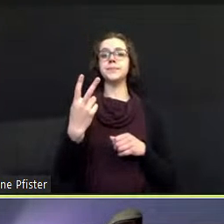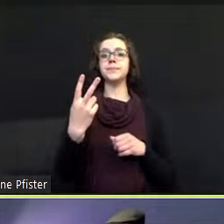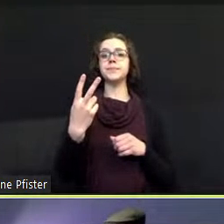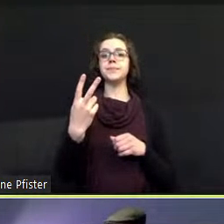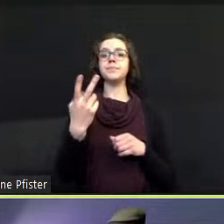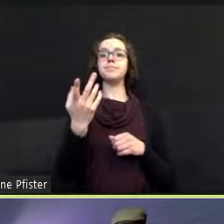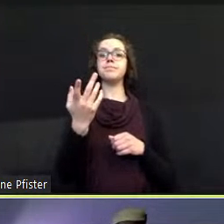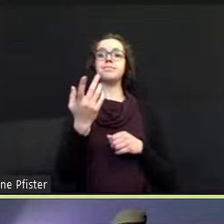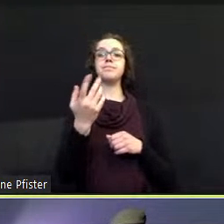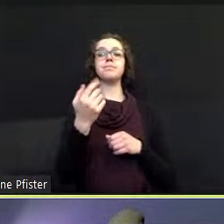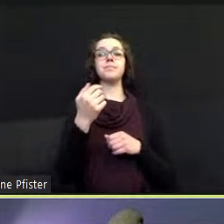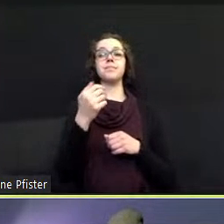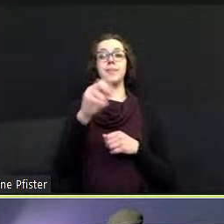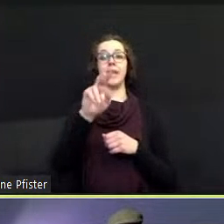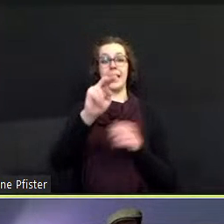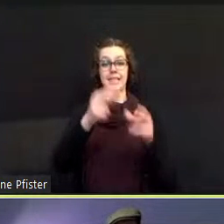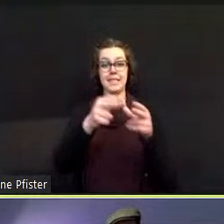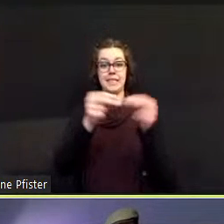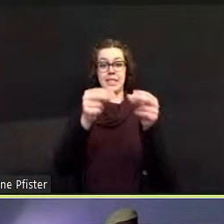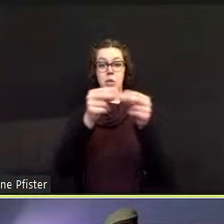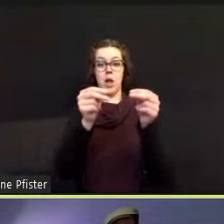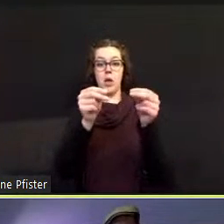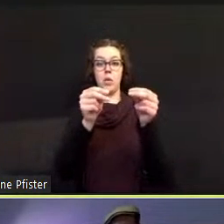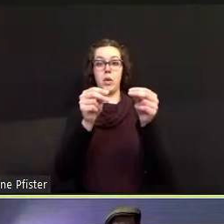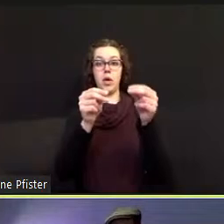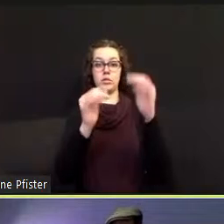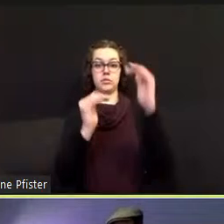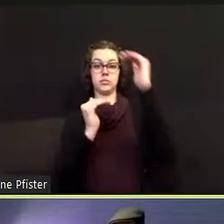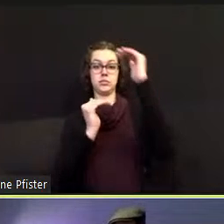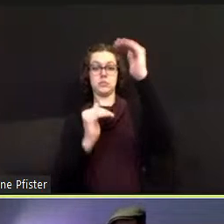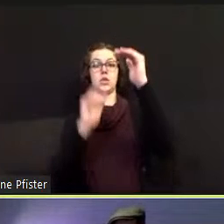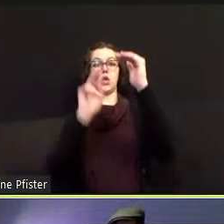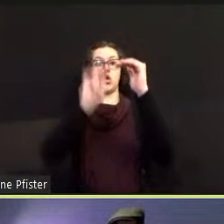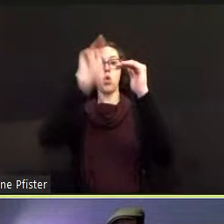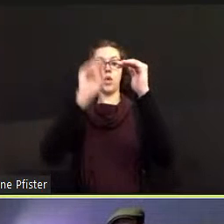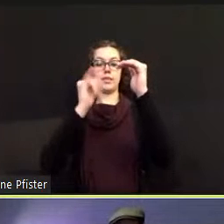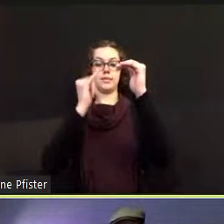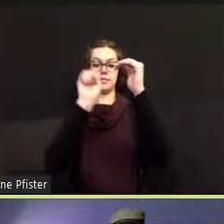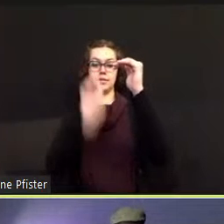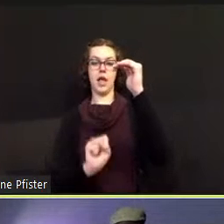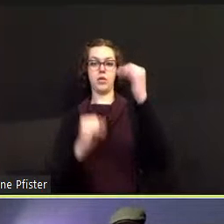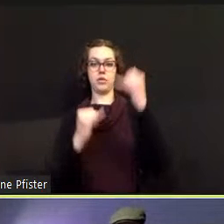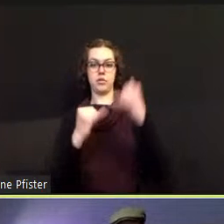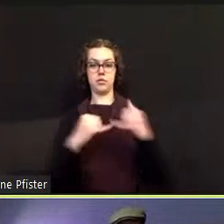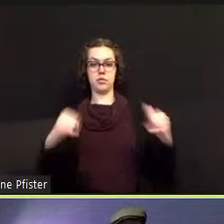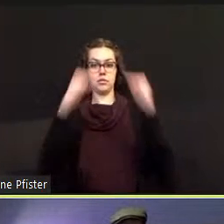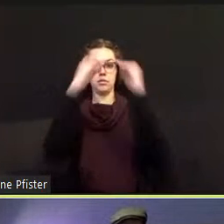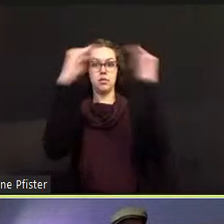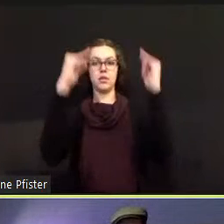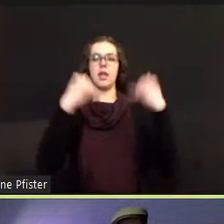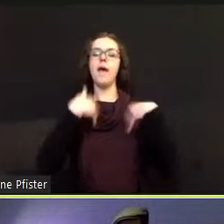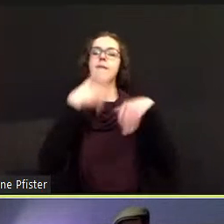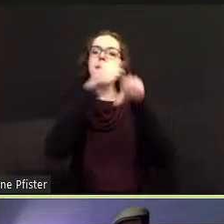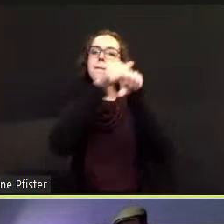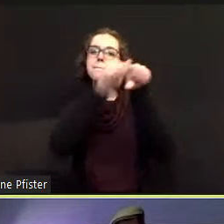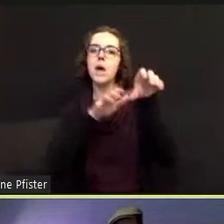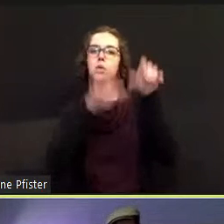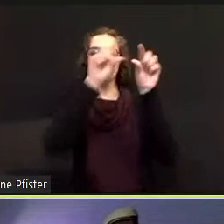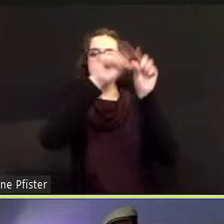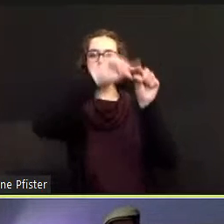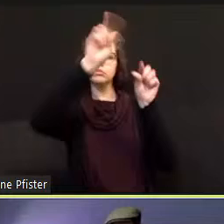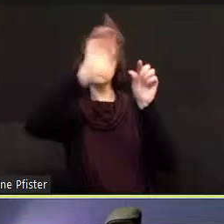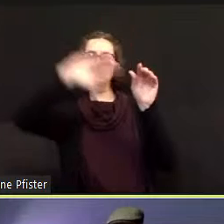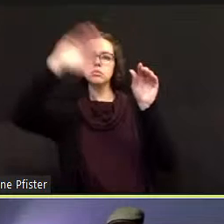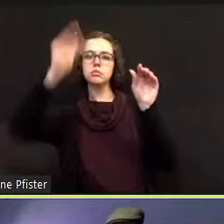basically splitting where the word Nicaragua is, going north to south, is a mountain range. And so the